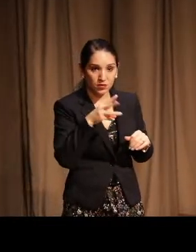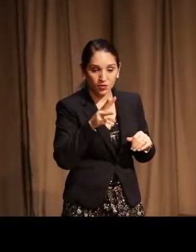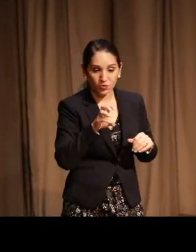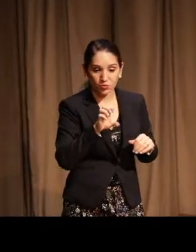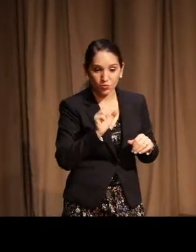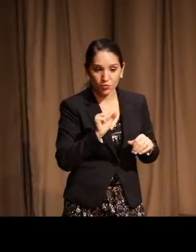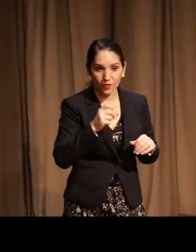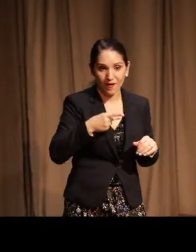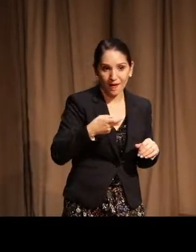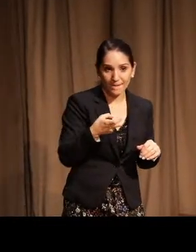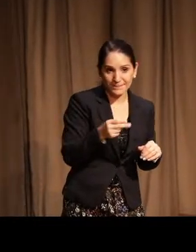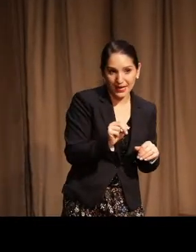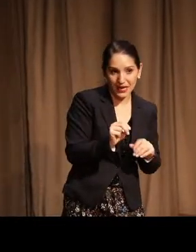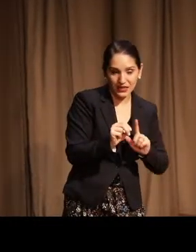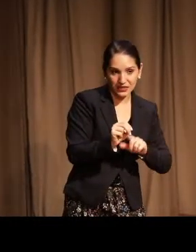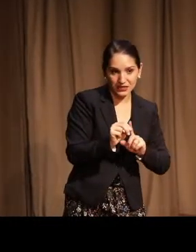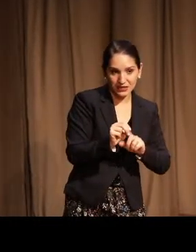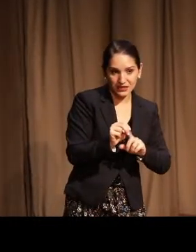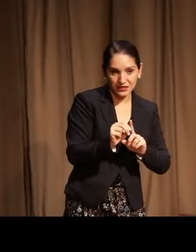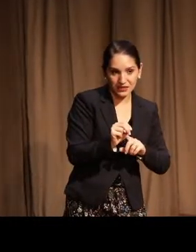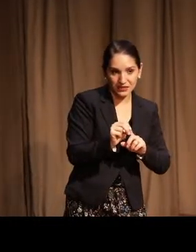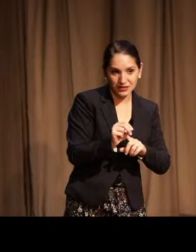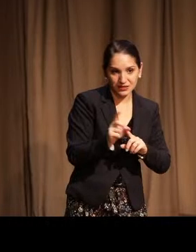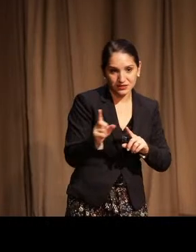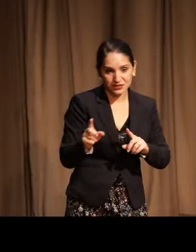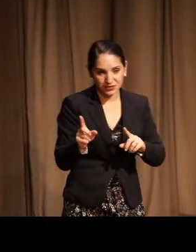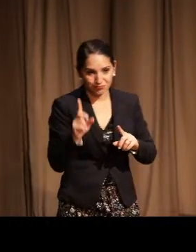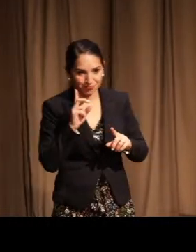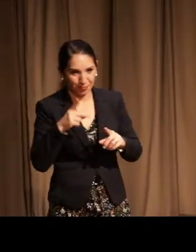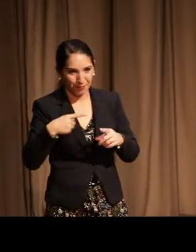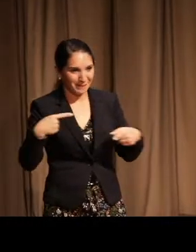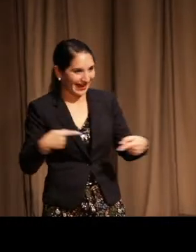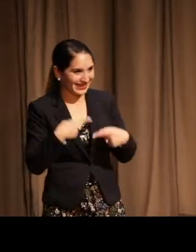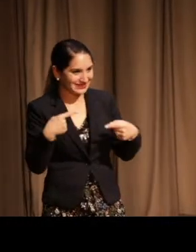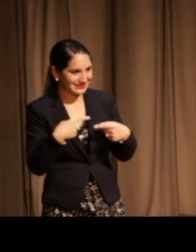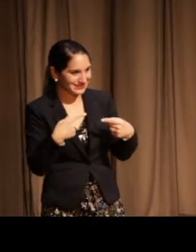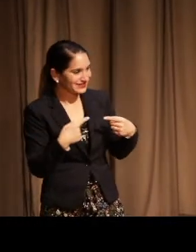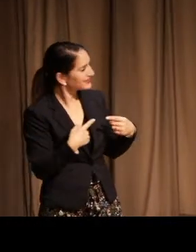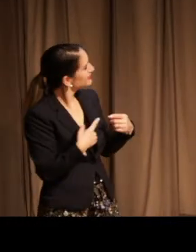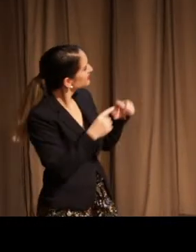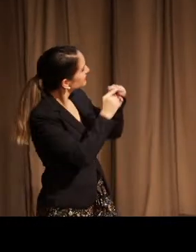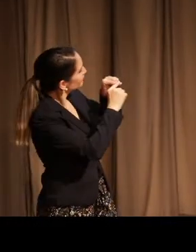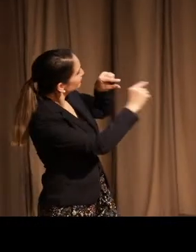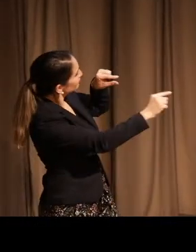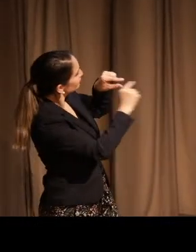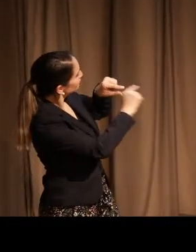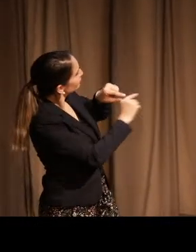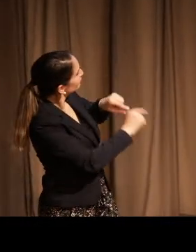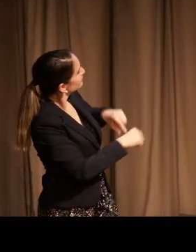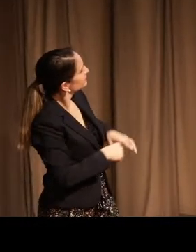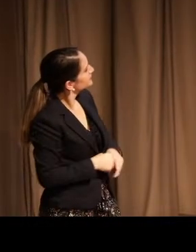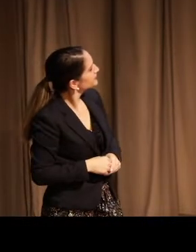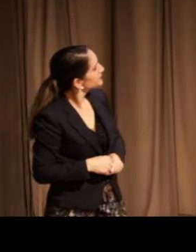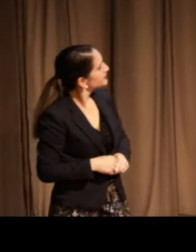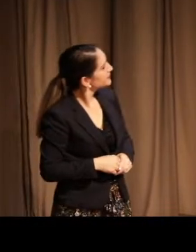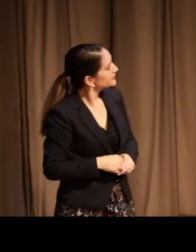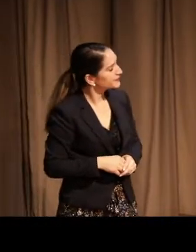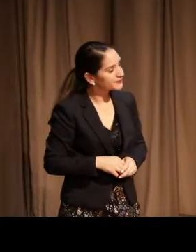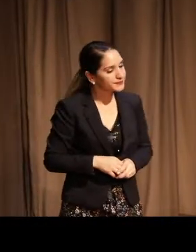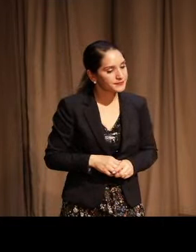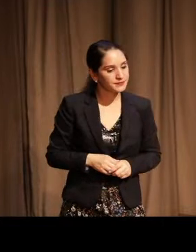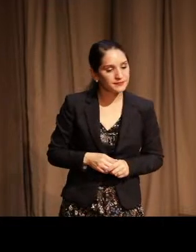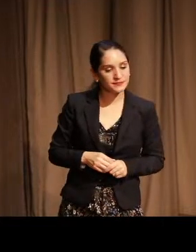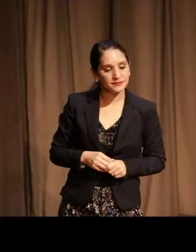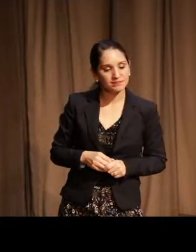would use with her patients is brush and paint. Yeah, and this was a Right. revolutionary woman. And